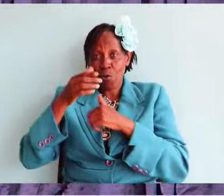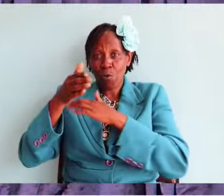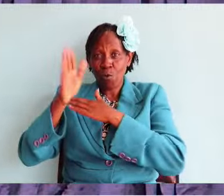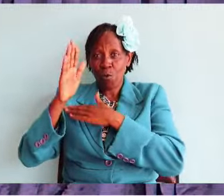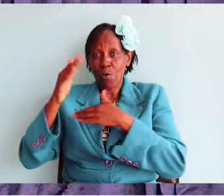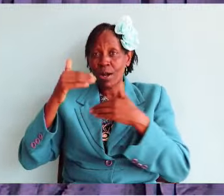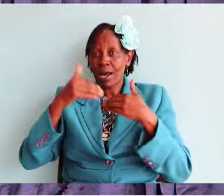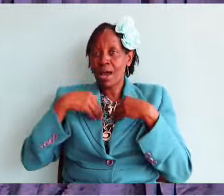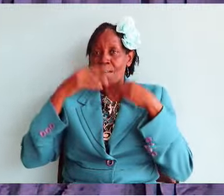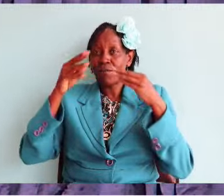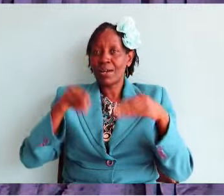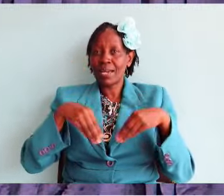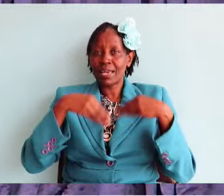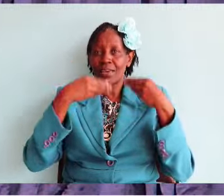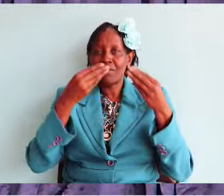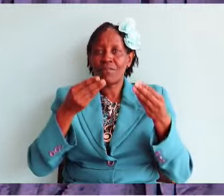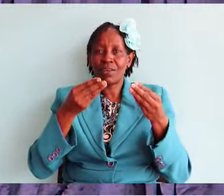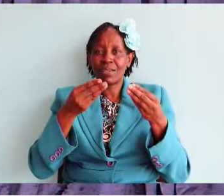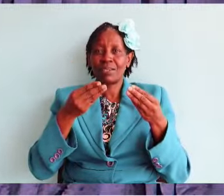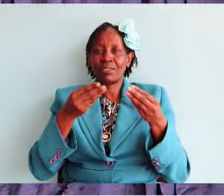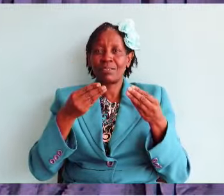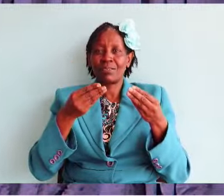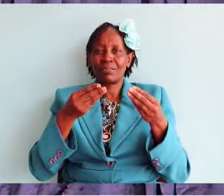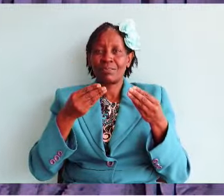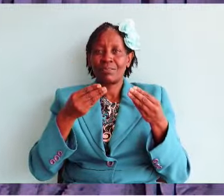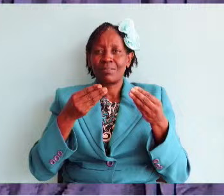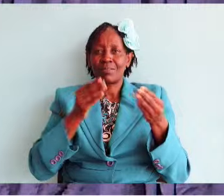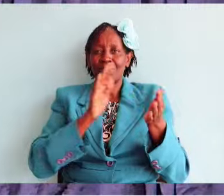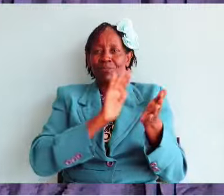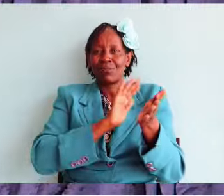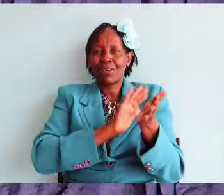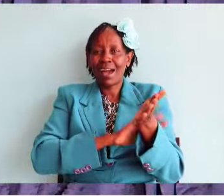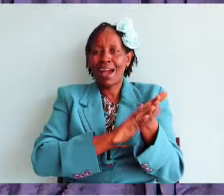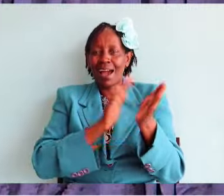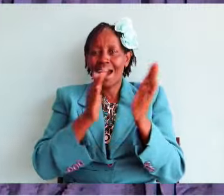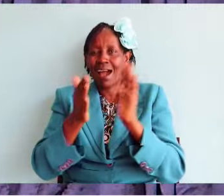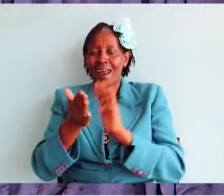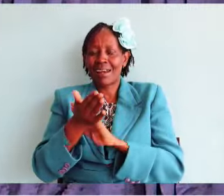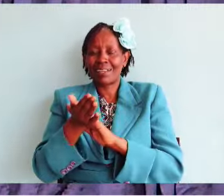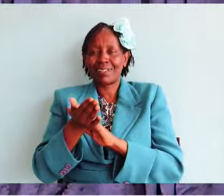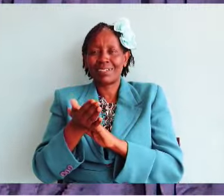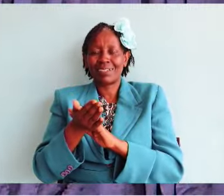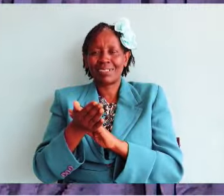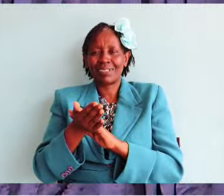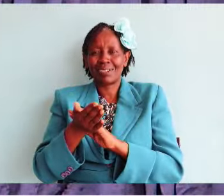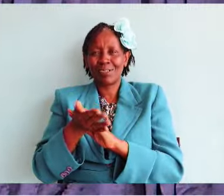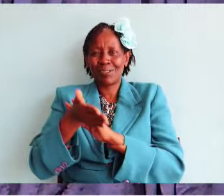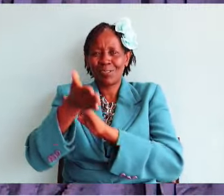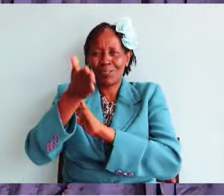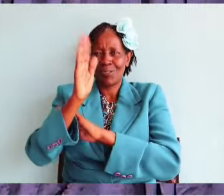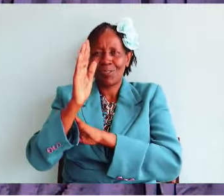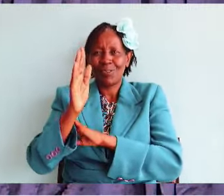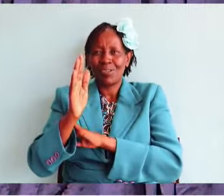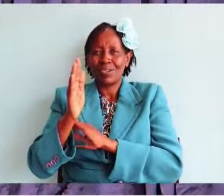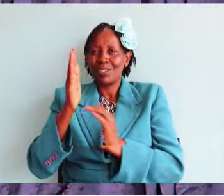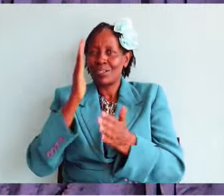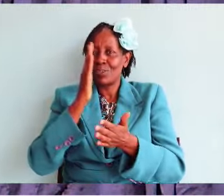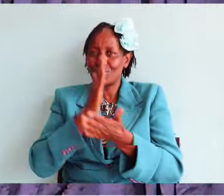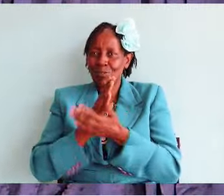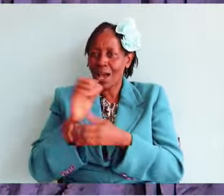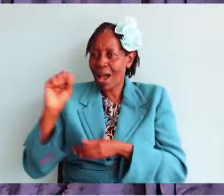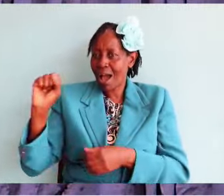it into your hands. See the way God speaks. Very logical. Arise,